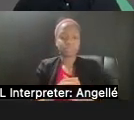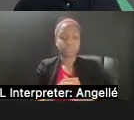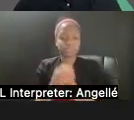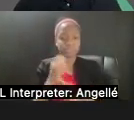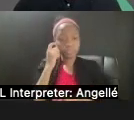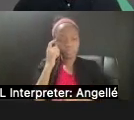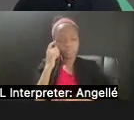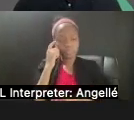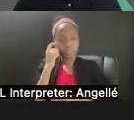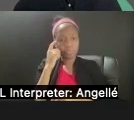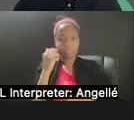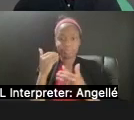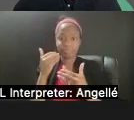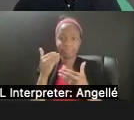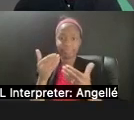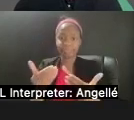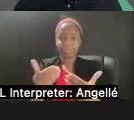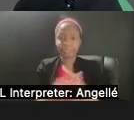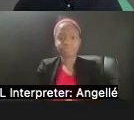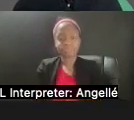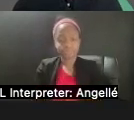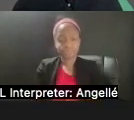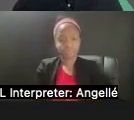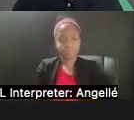without further ado,